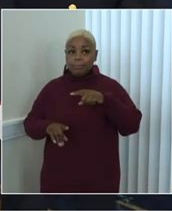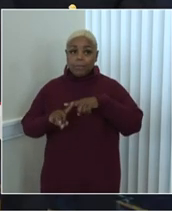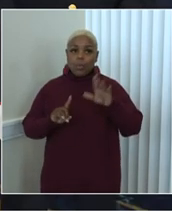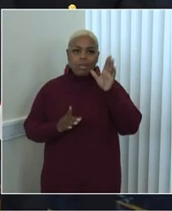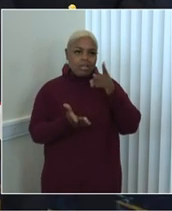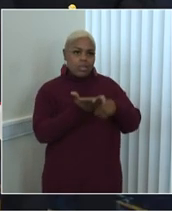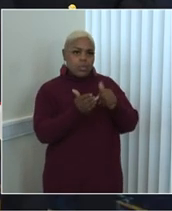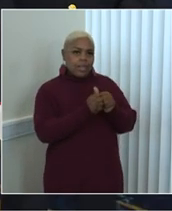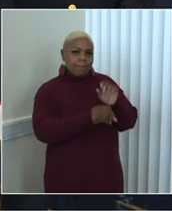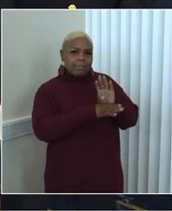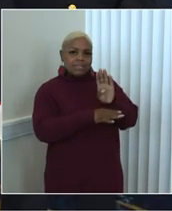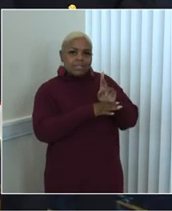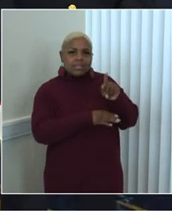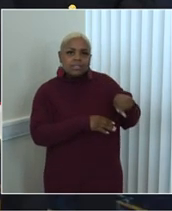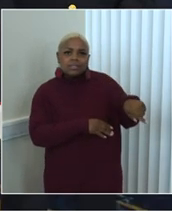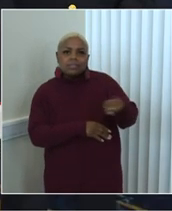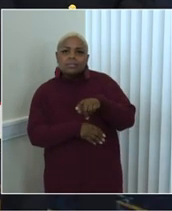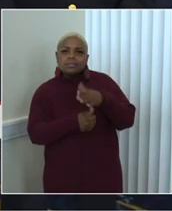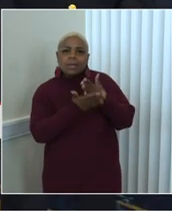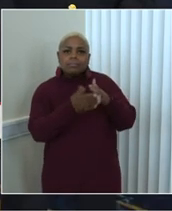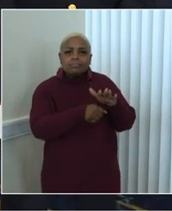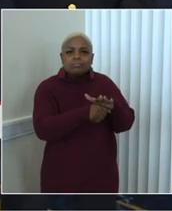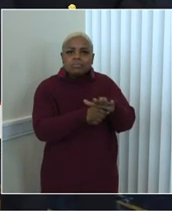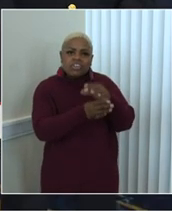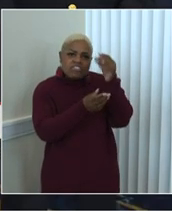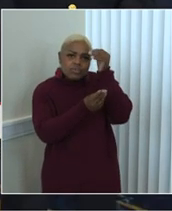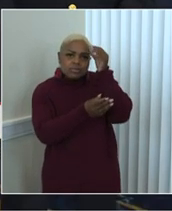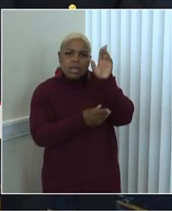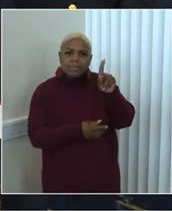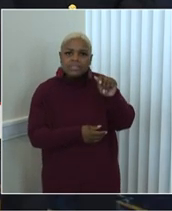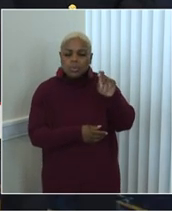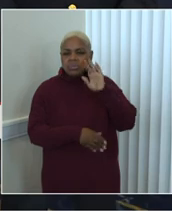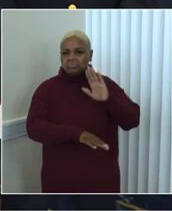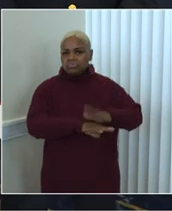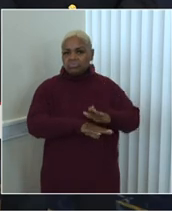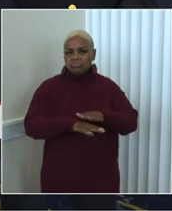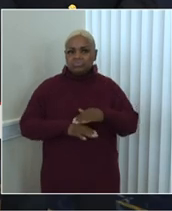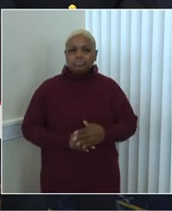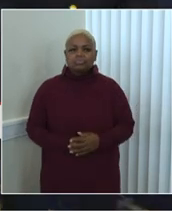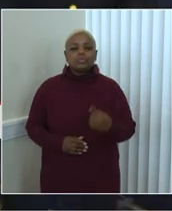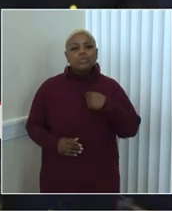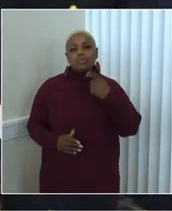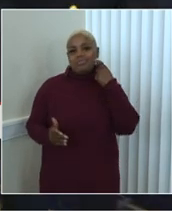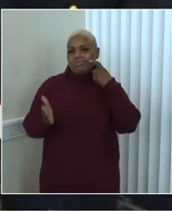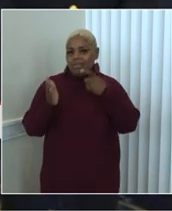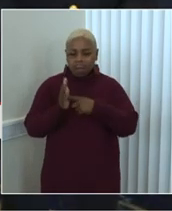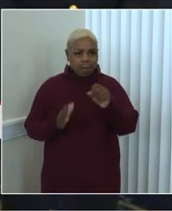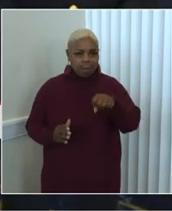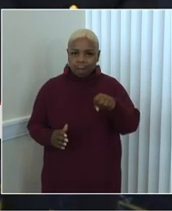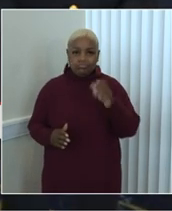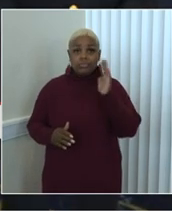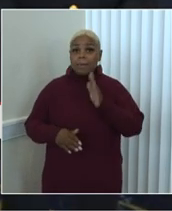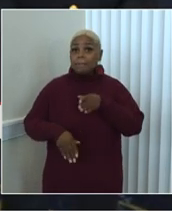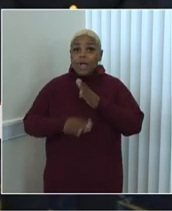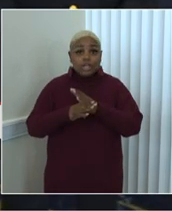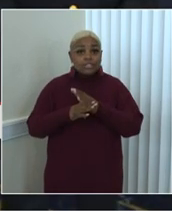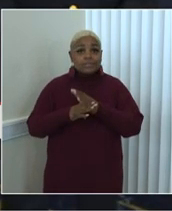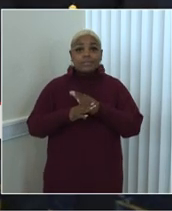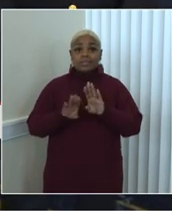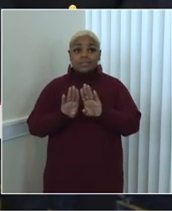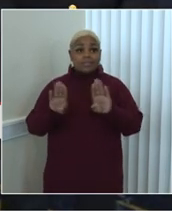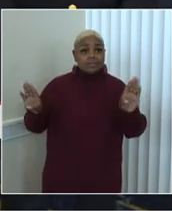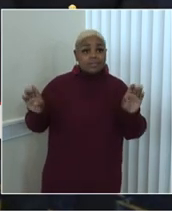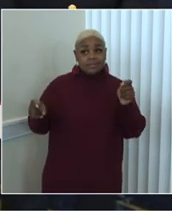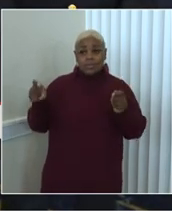neighborhoods associations. We recognize that these adjustments undoubtedly impact the people of Washington, D.C. We aim to create the safest